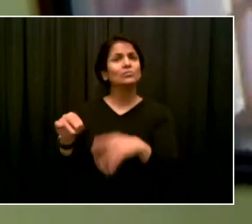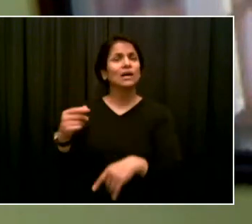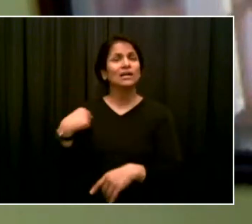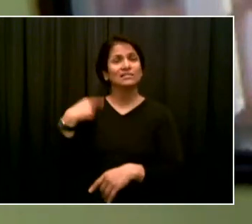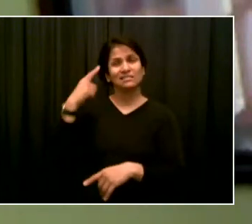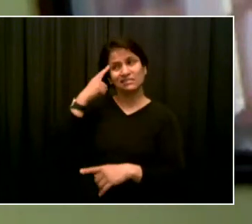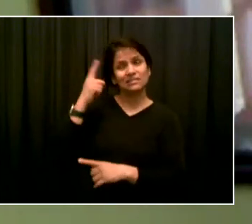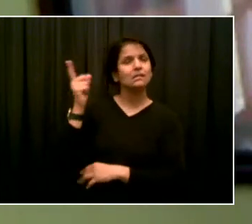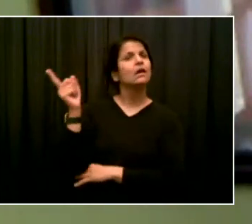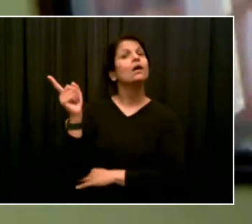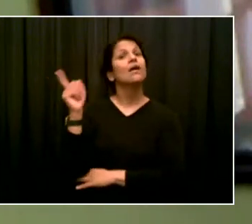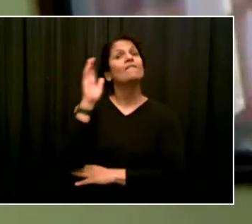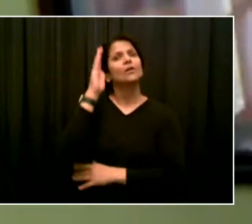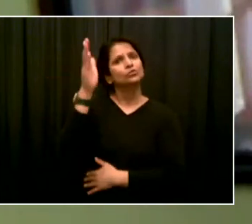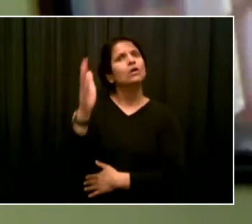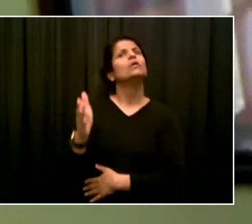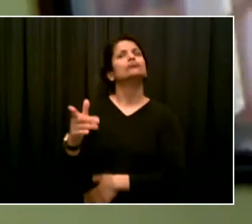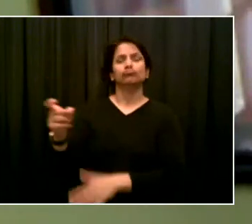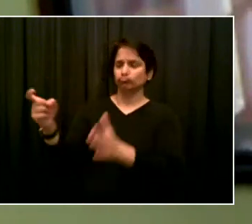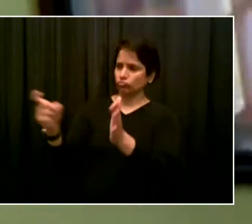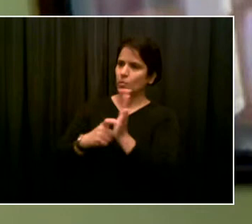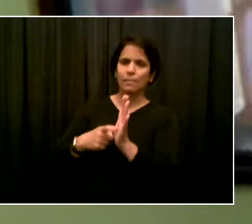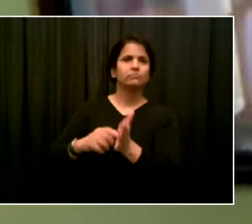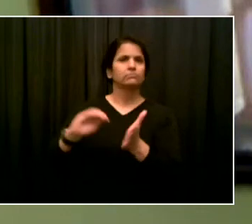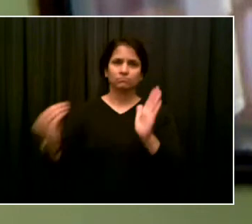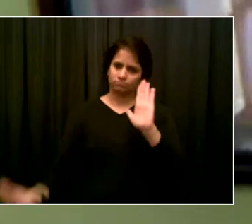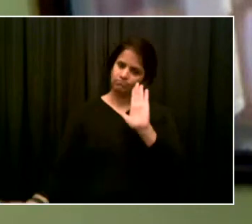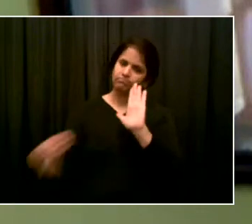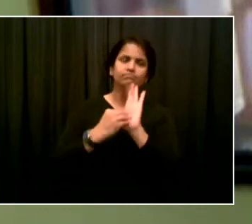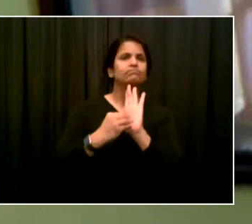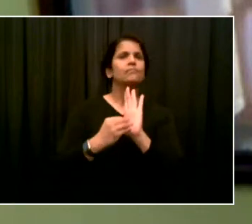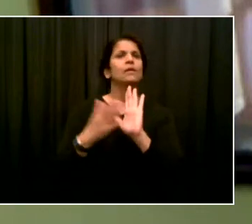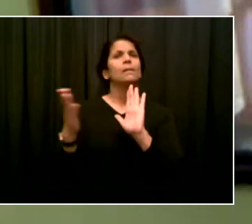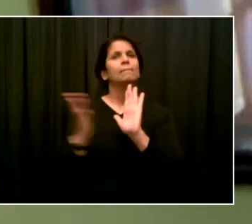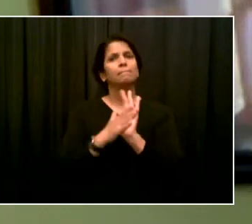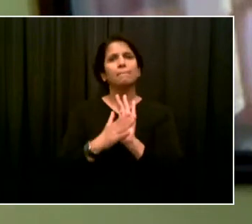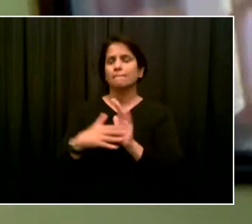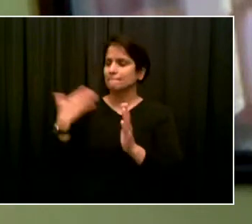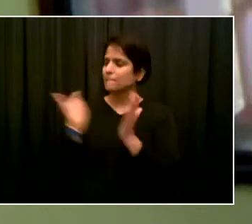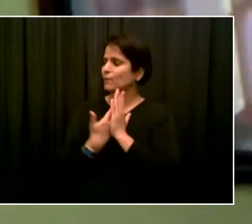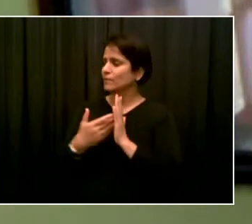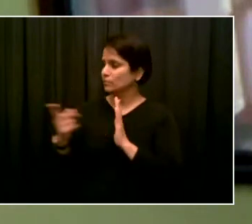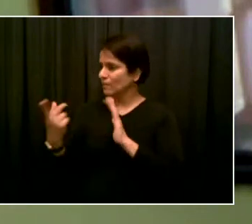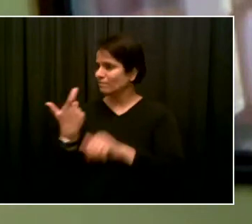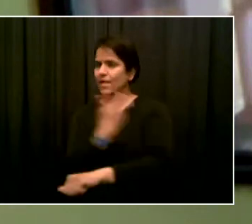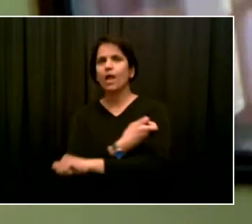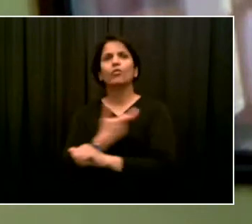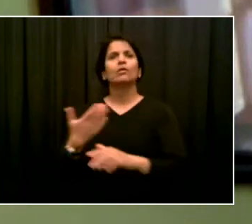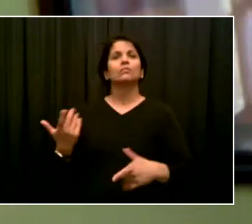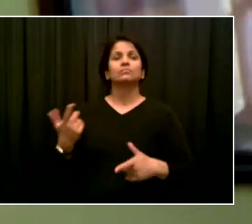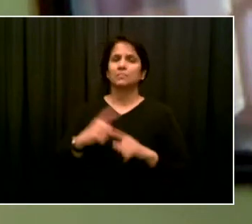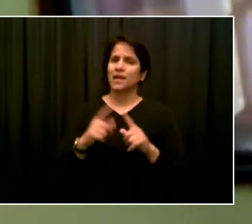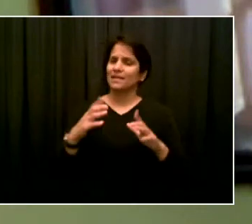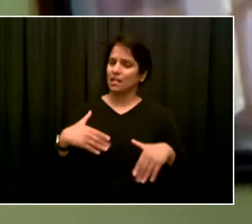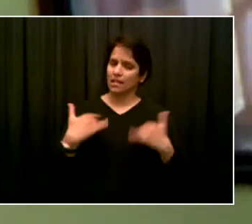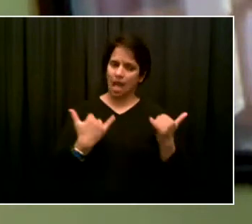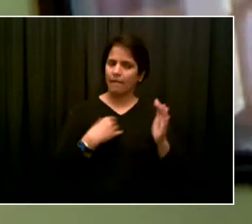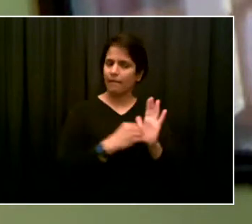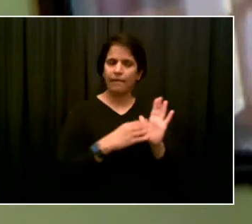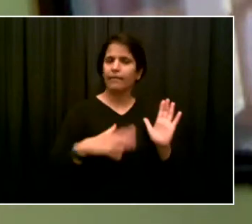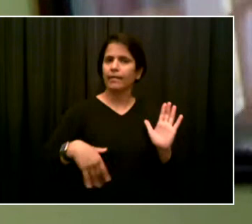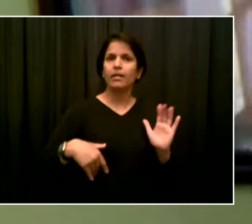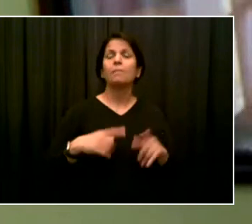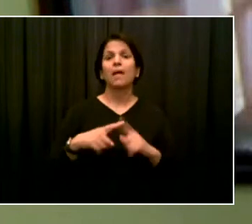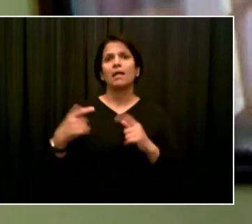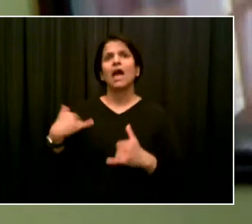not at that point yet because we do want to make sure this is convenient. We want to make sure people have the information. But we do need to understand that in